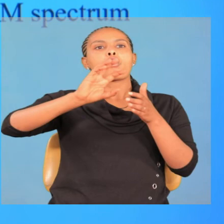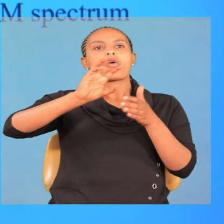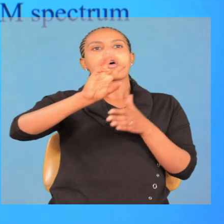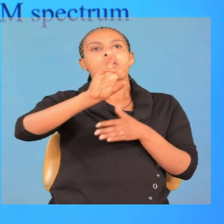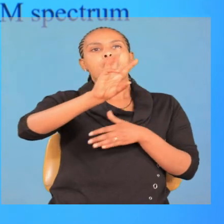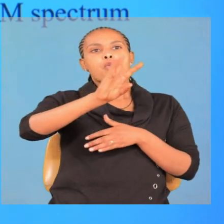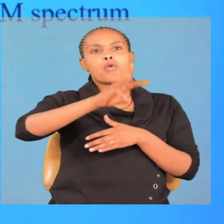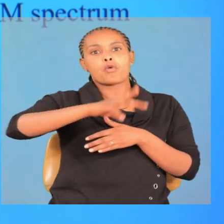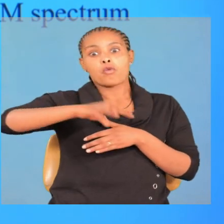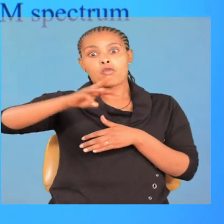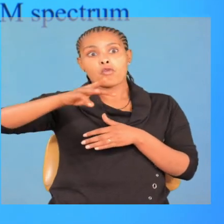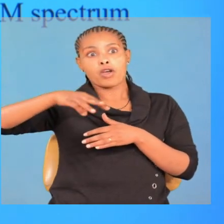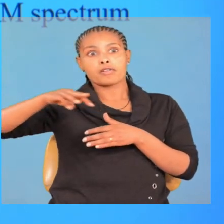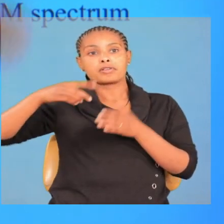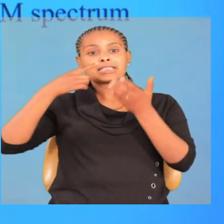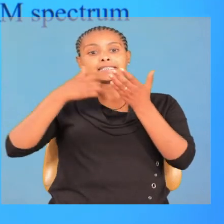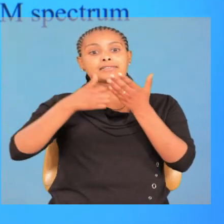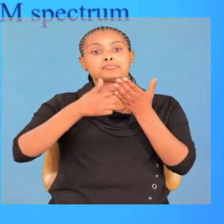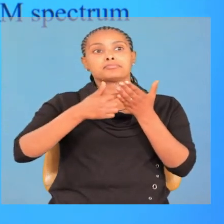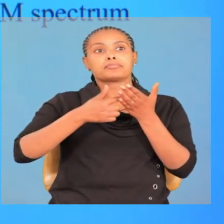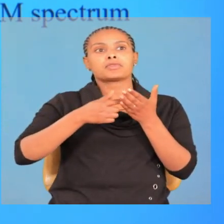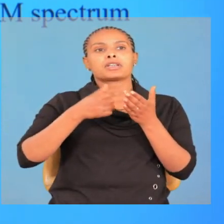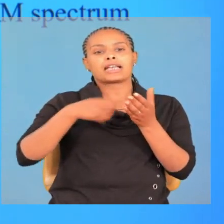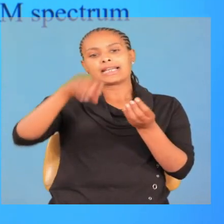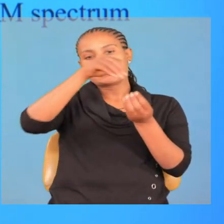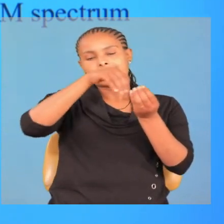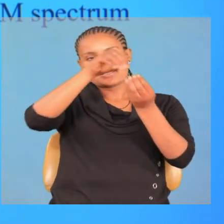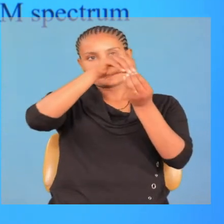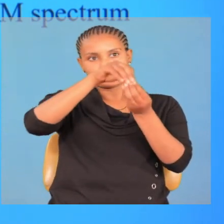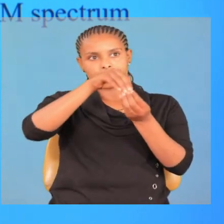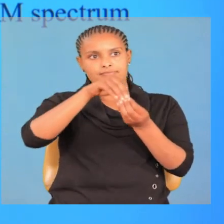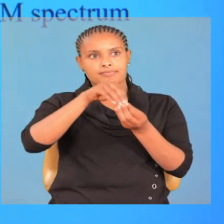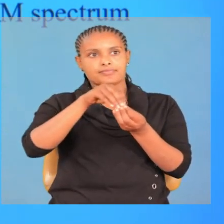of this electromagnetic radiation increase.